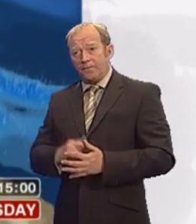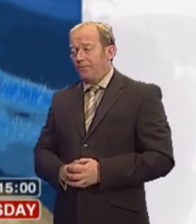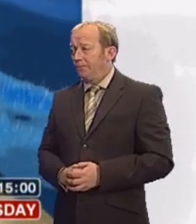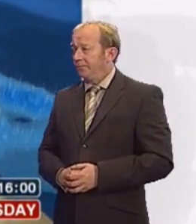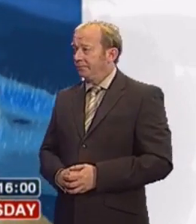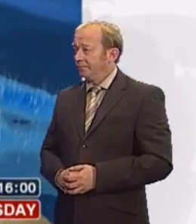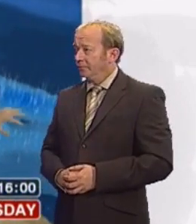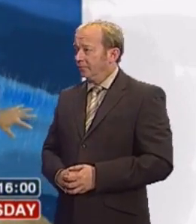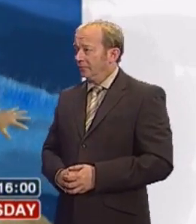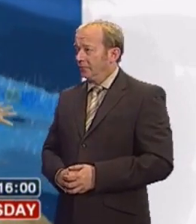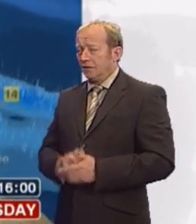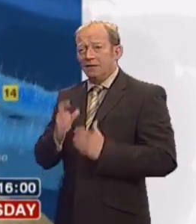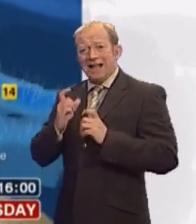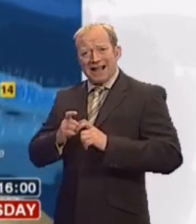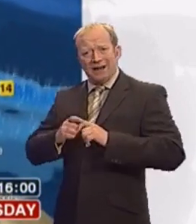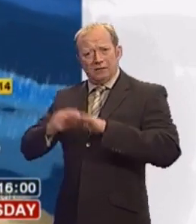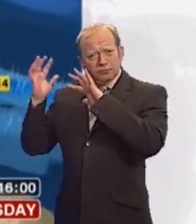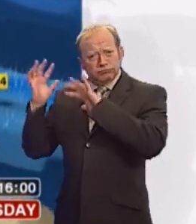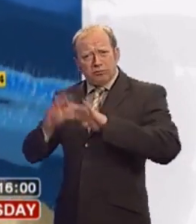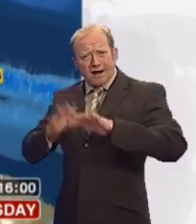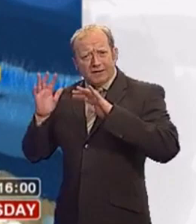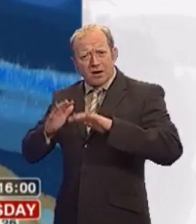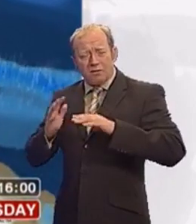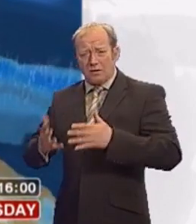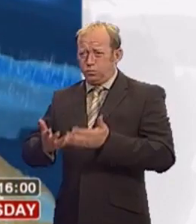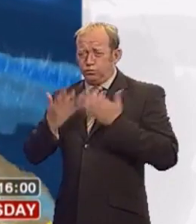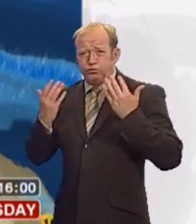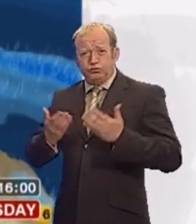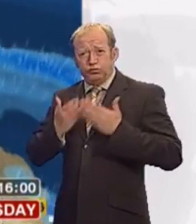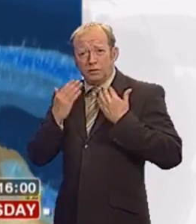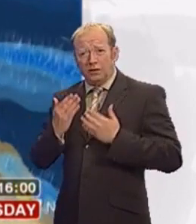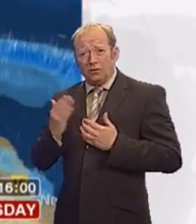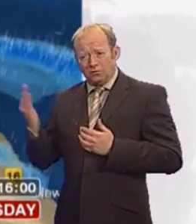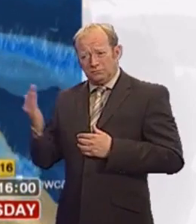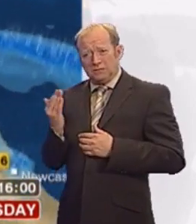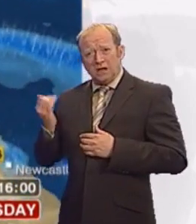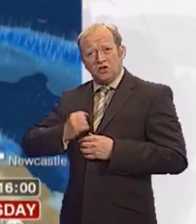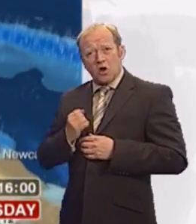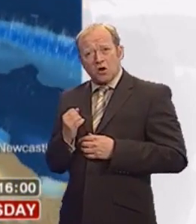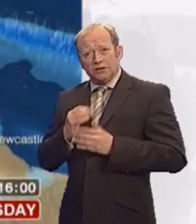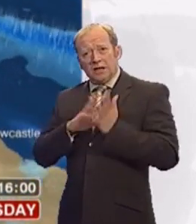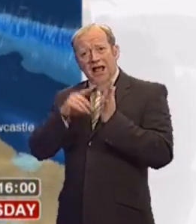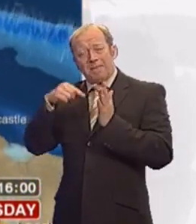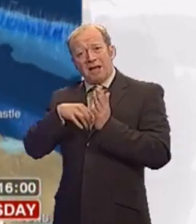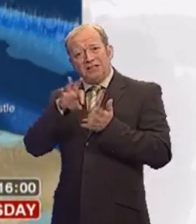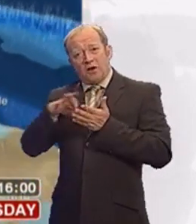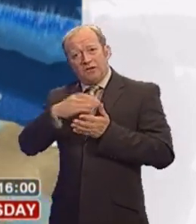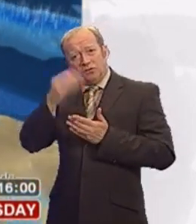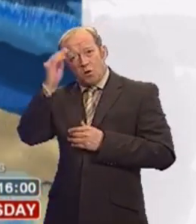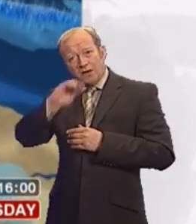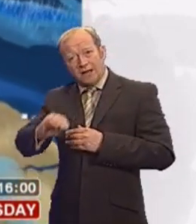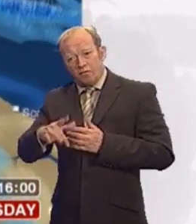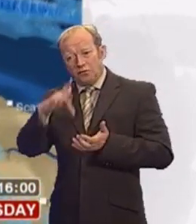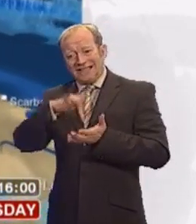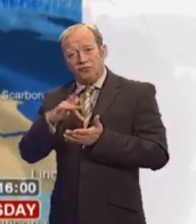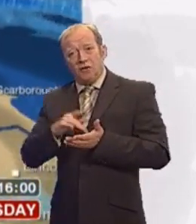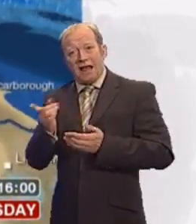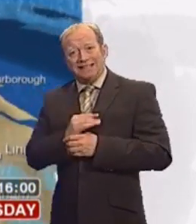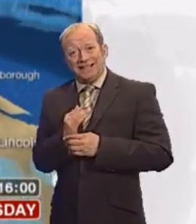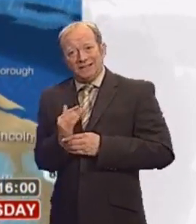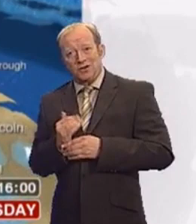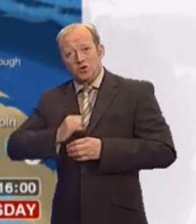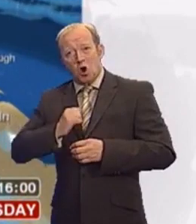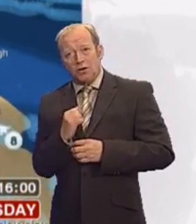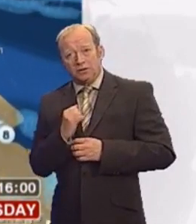of persistent rain, and a fairly swift old wind continue to work into eastern parts of Scotland. Met off this morning for the heavy rain, central eastern parts of Scotland. Higher